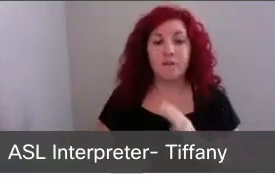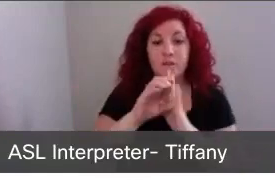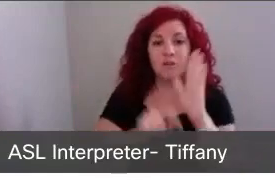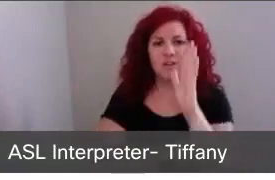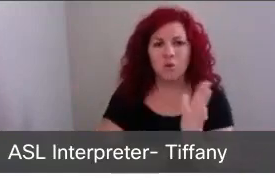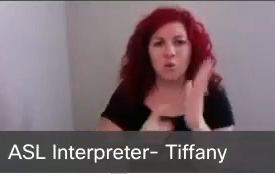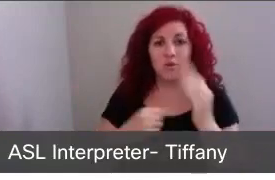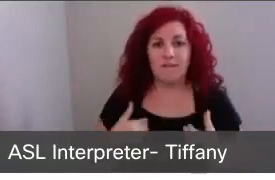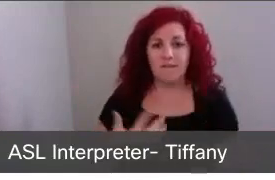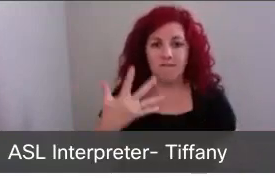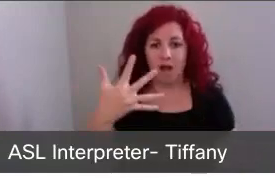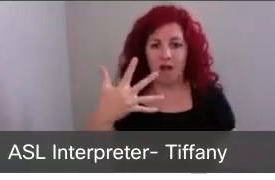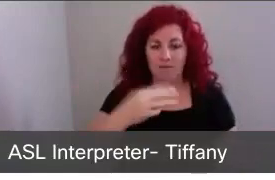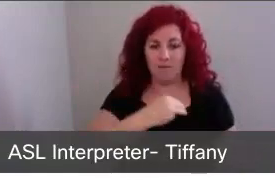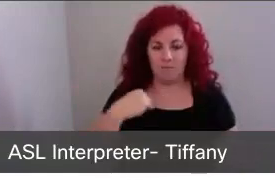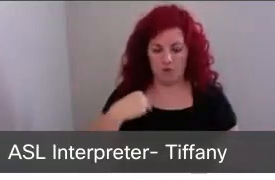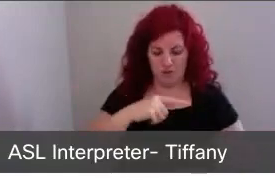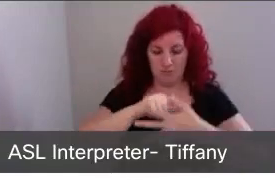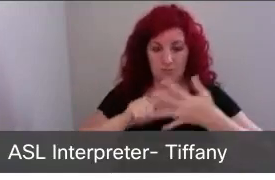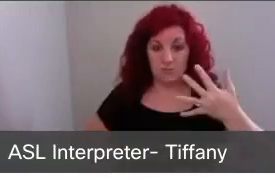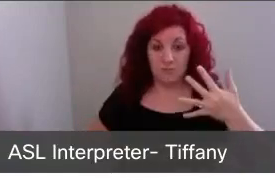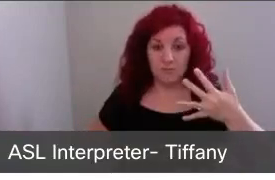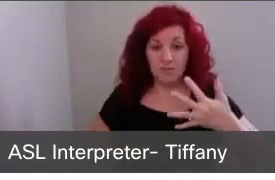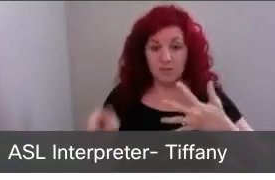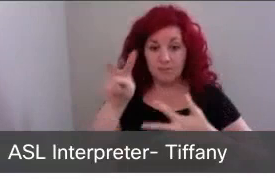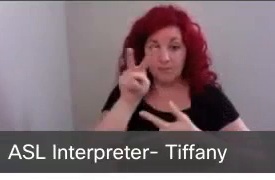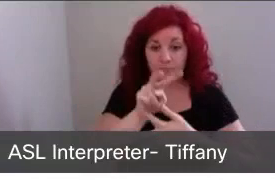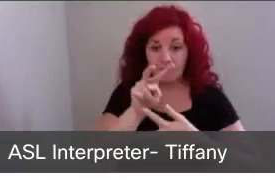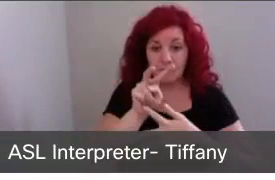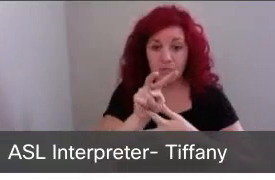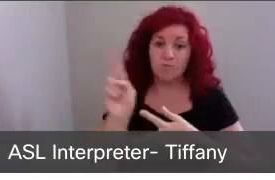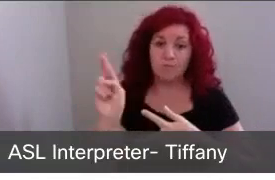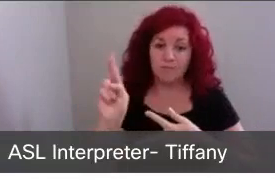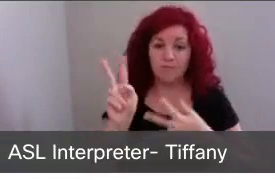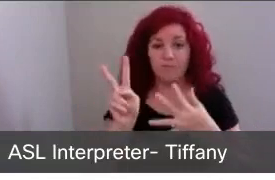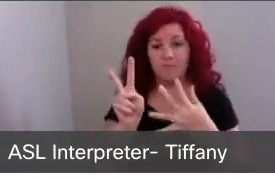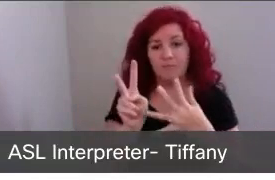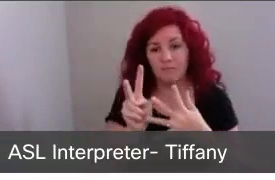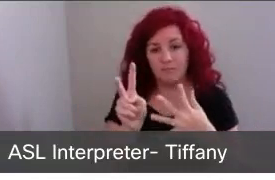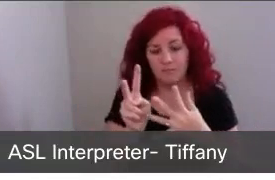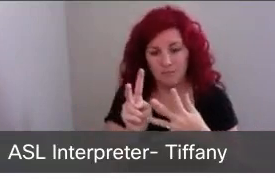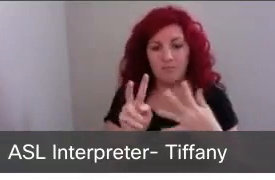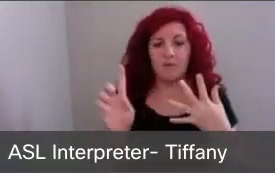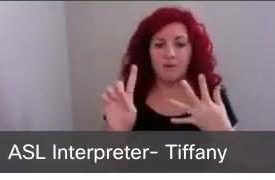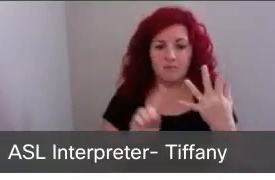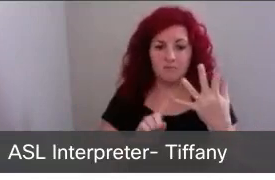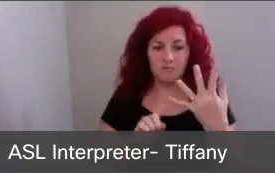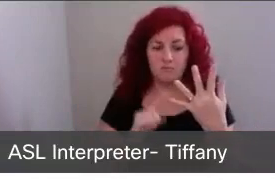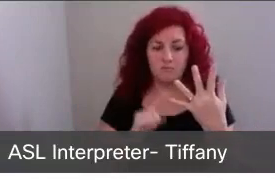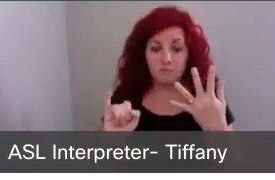there to be 5 members on the commission. No more than 2 can be from any one political party. And of the original